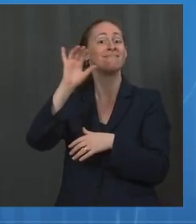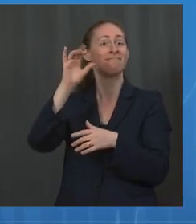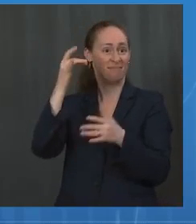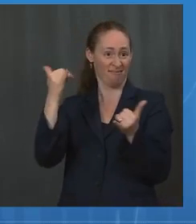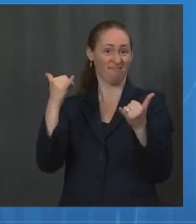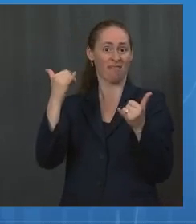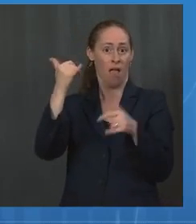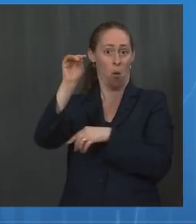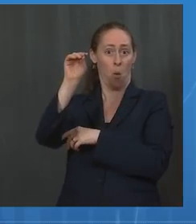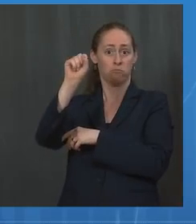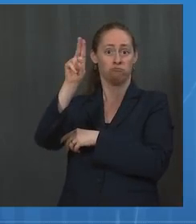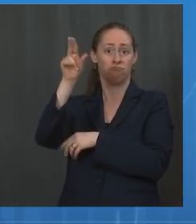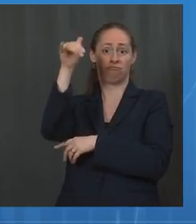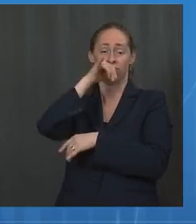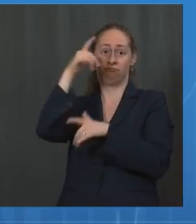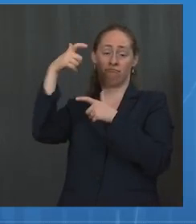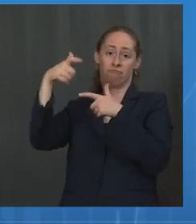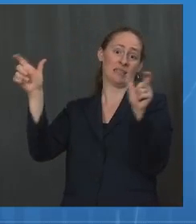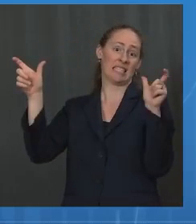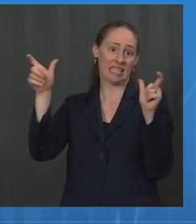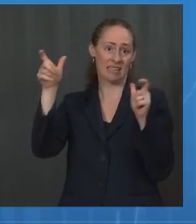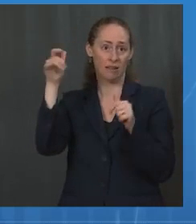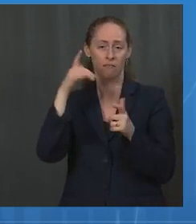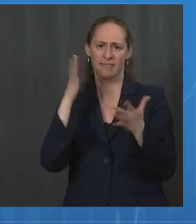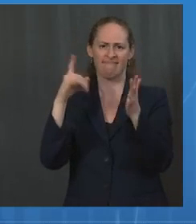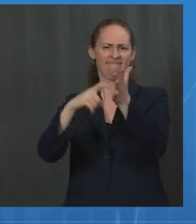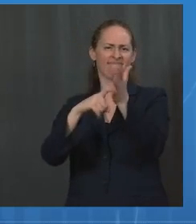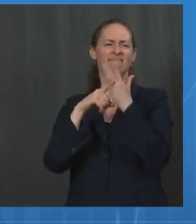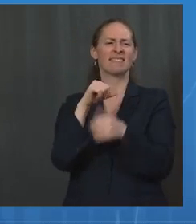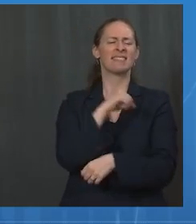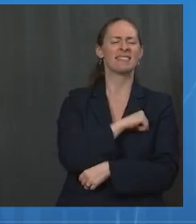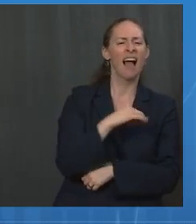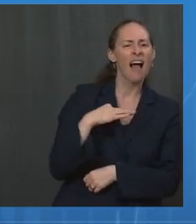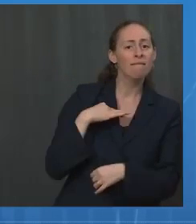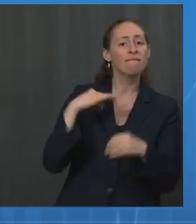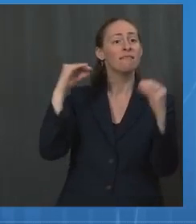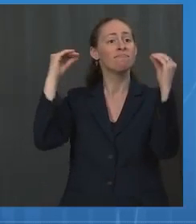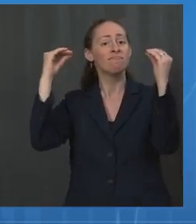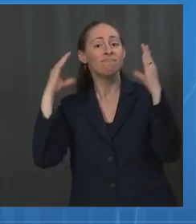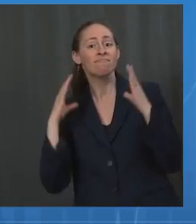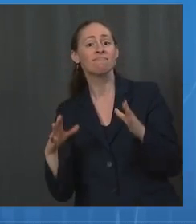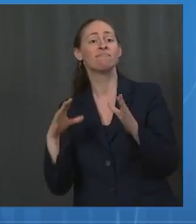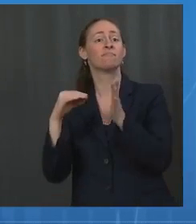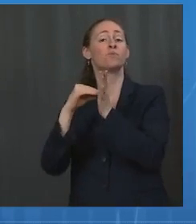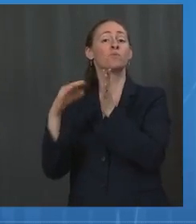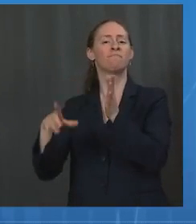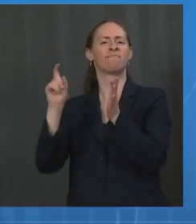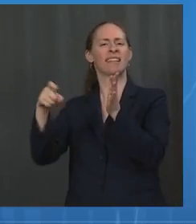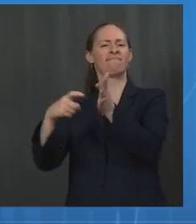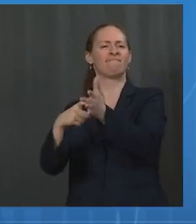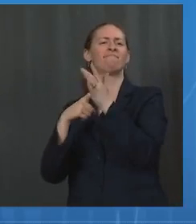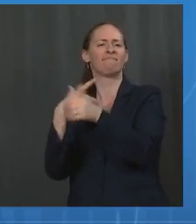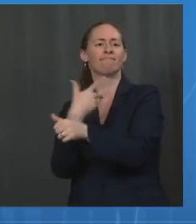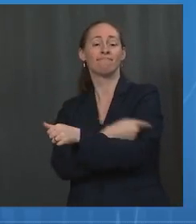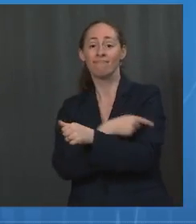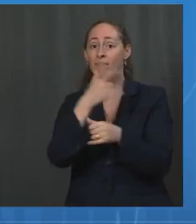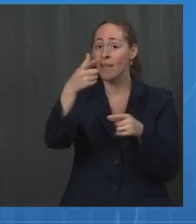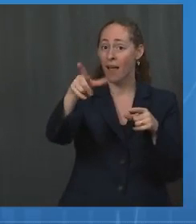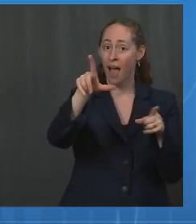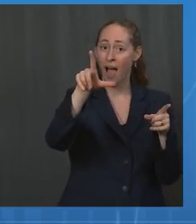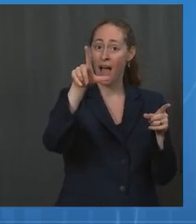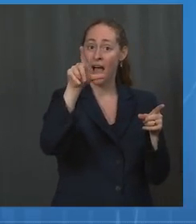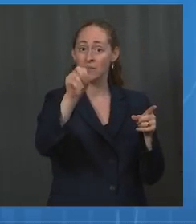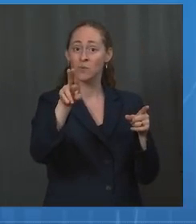announced students, faculty, and staff will need to be fully vaccinated. And at Louisiana State University,